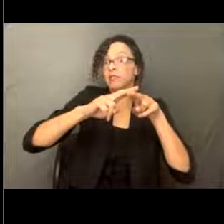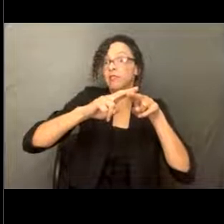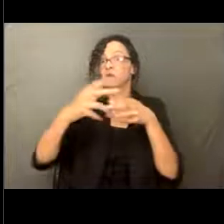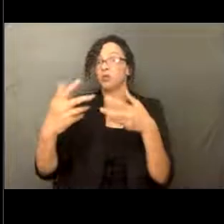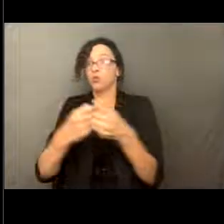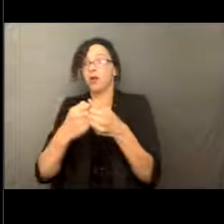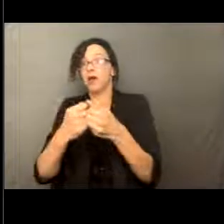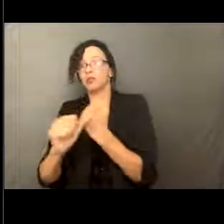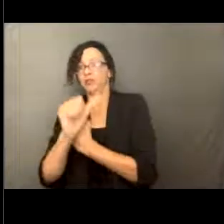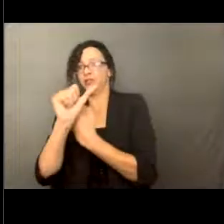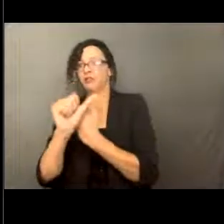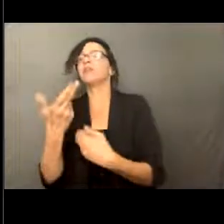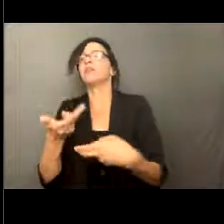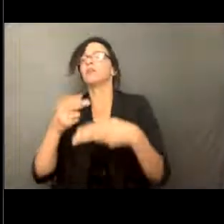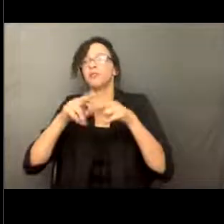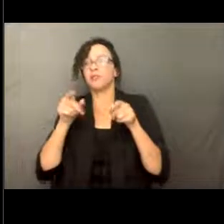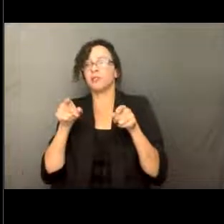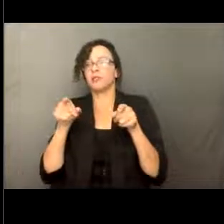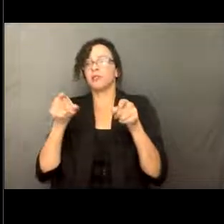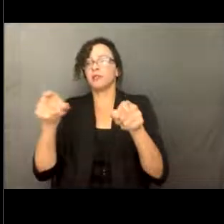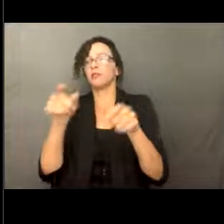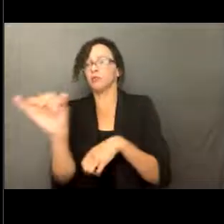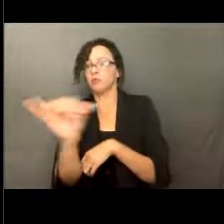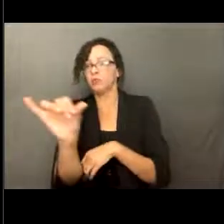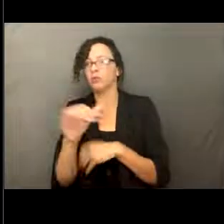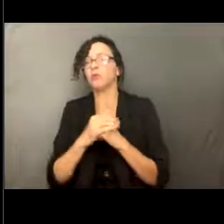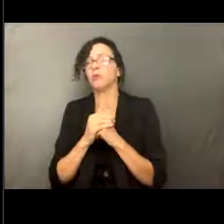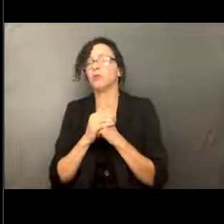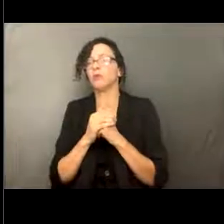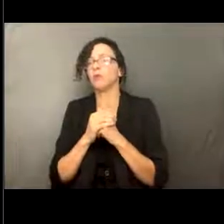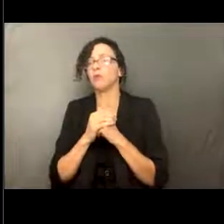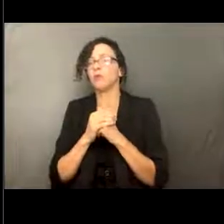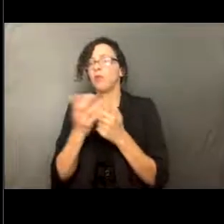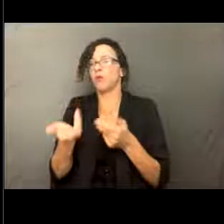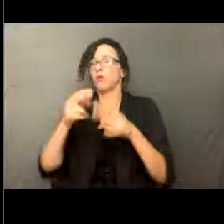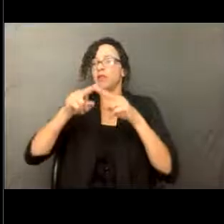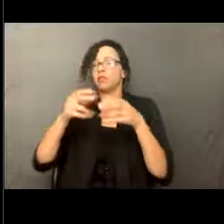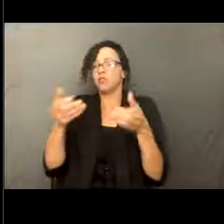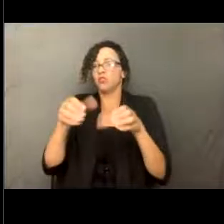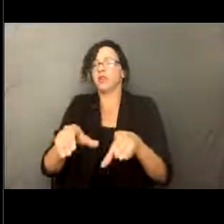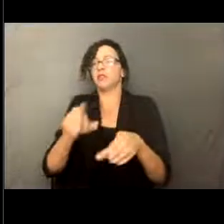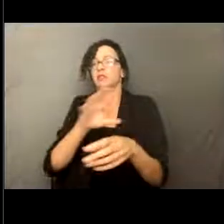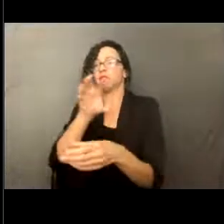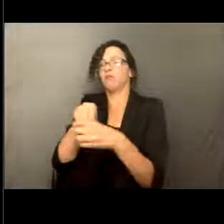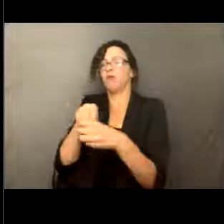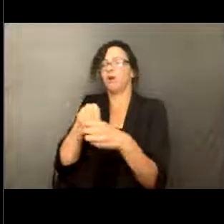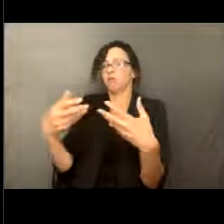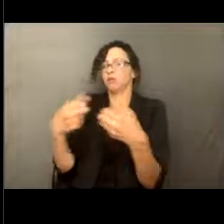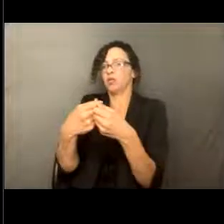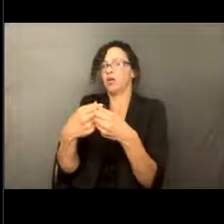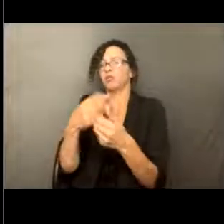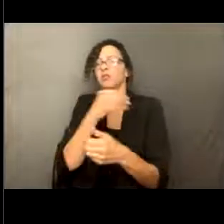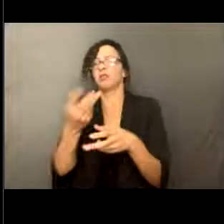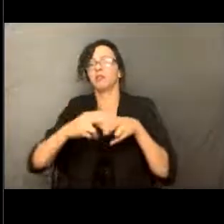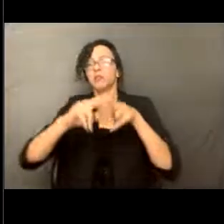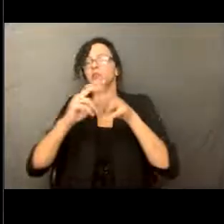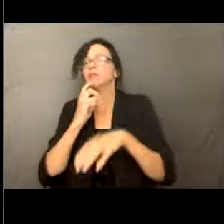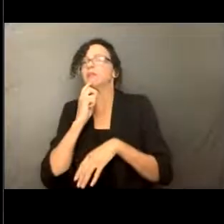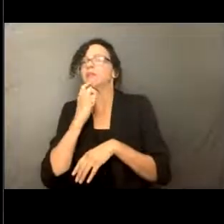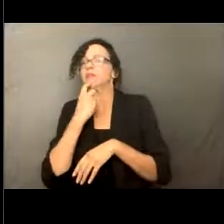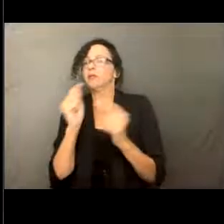increase as well. And by raising the chance of being involved in a crash, and by increasing the severity of injuries of everyone involved in